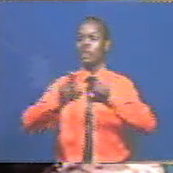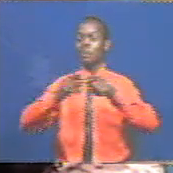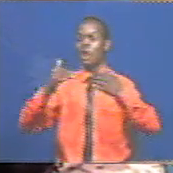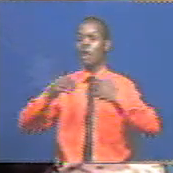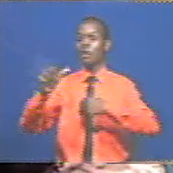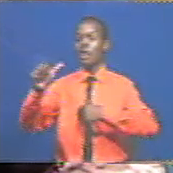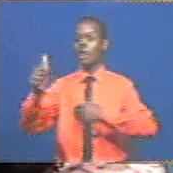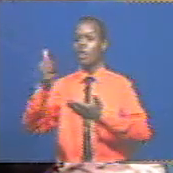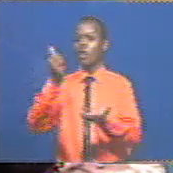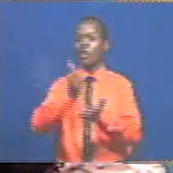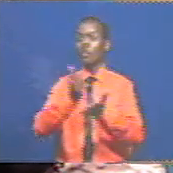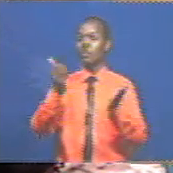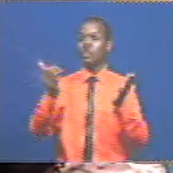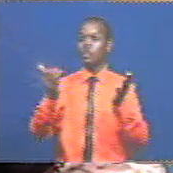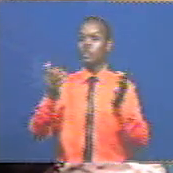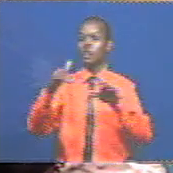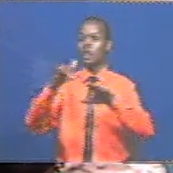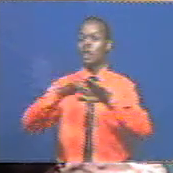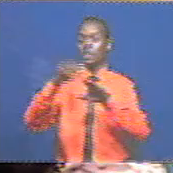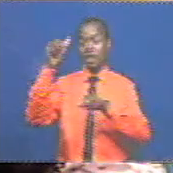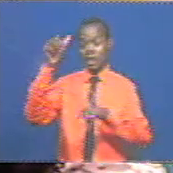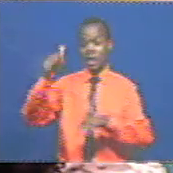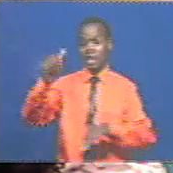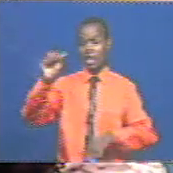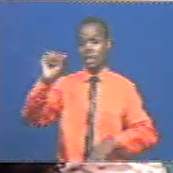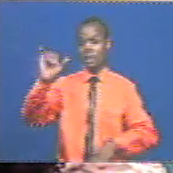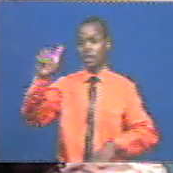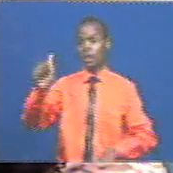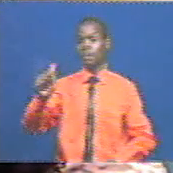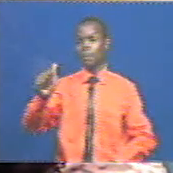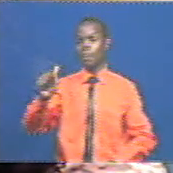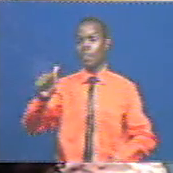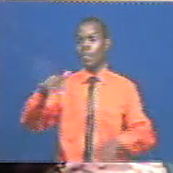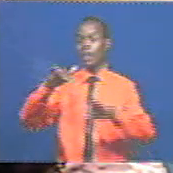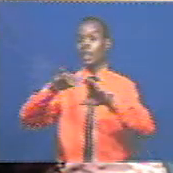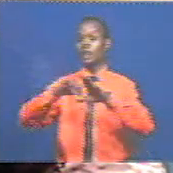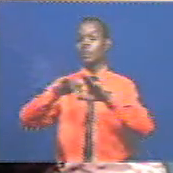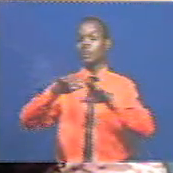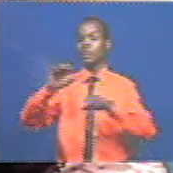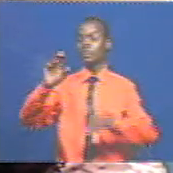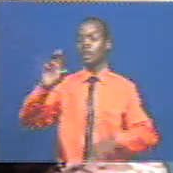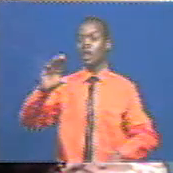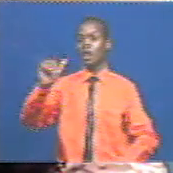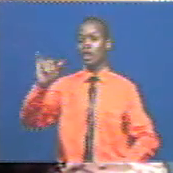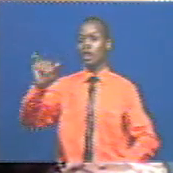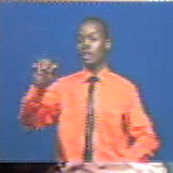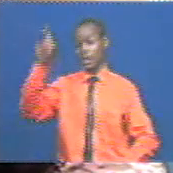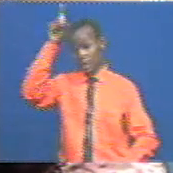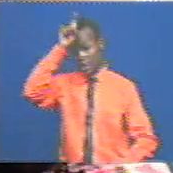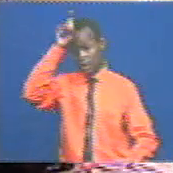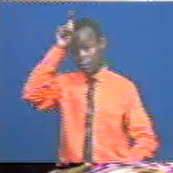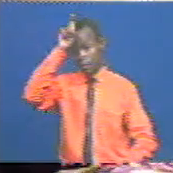in Fukuoka in Asia in Latin America in Rio in Arab state in Cairo and also in